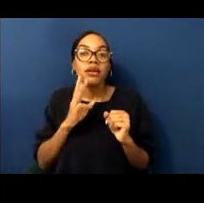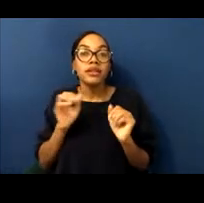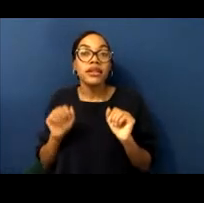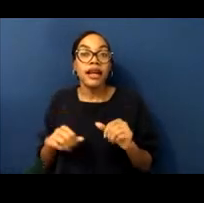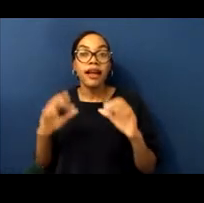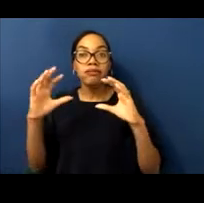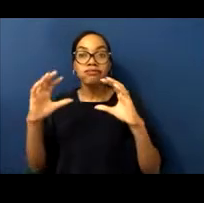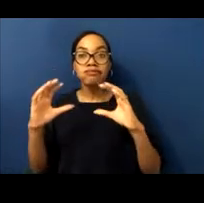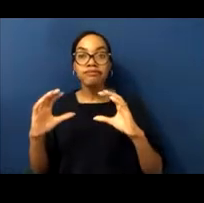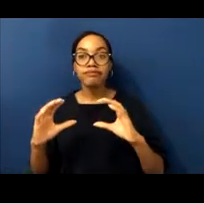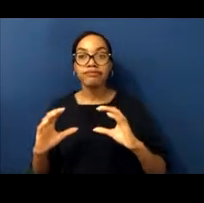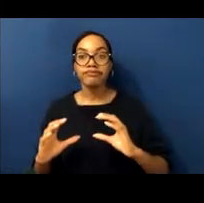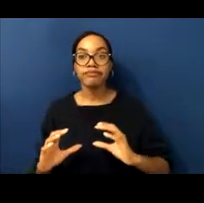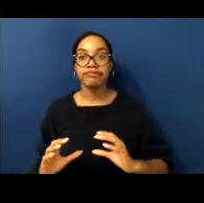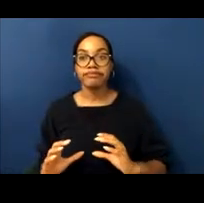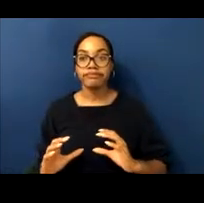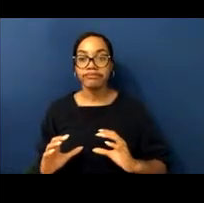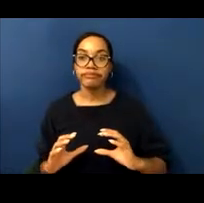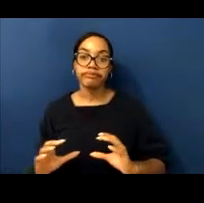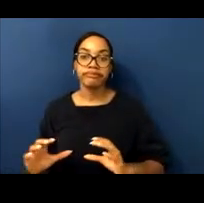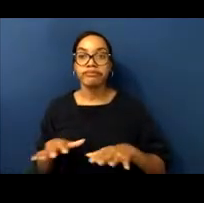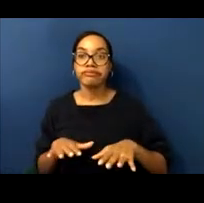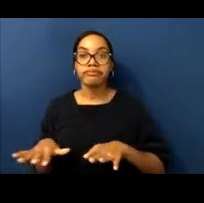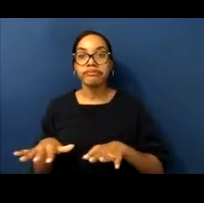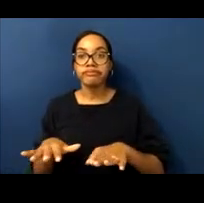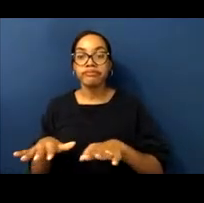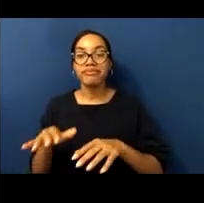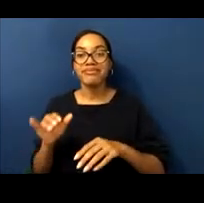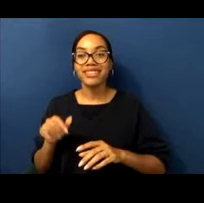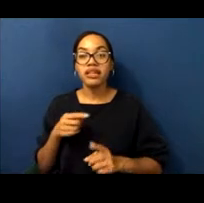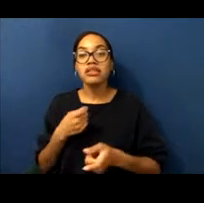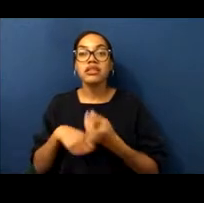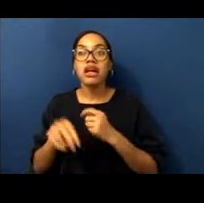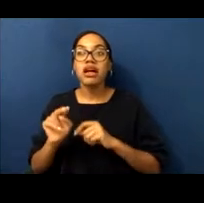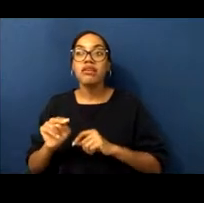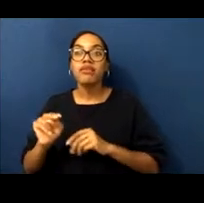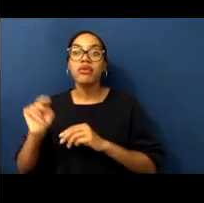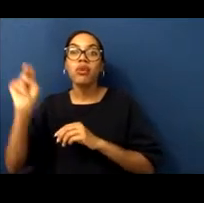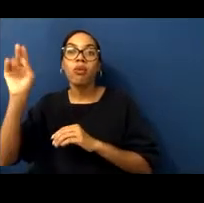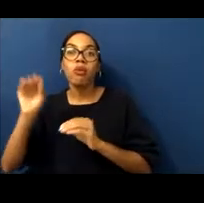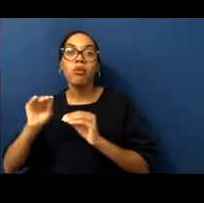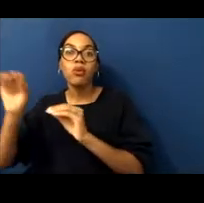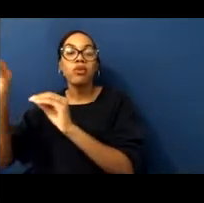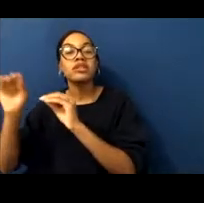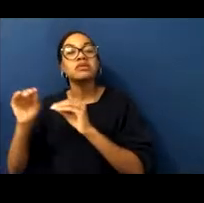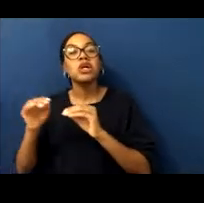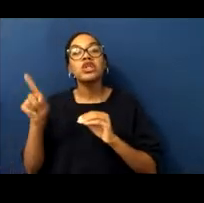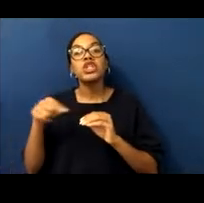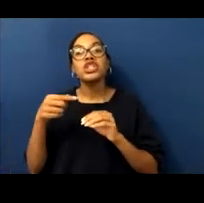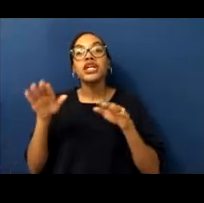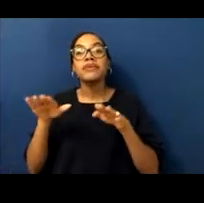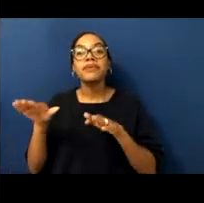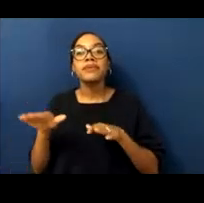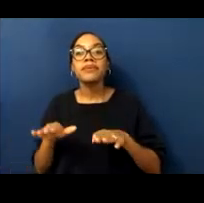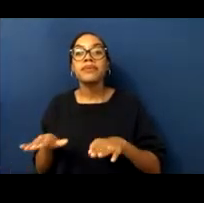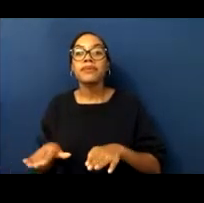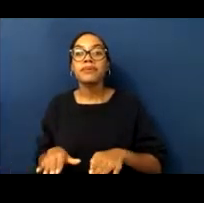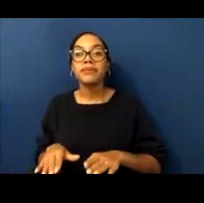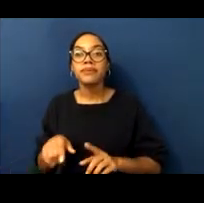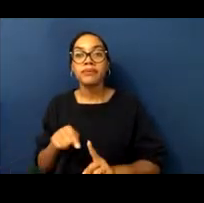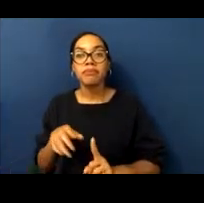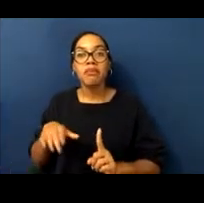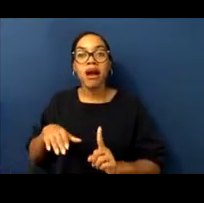refuge, you know, as opposed to simply shifting poleward. So unfortunately, we have seen mostly contractions in cold